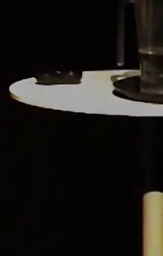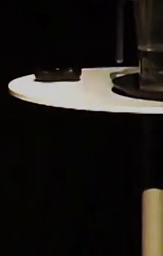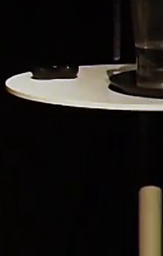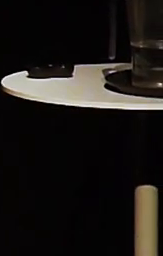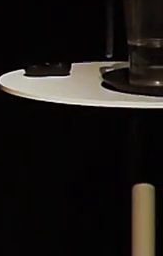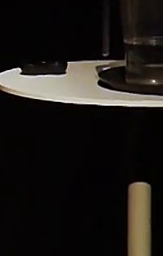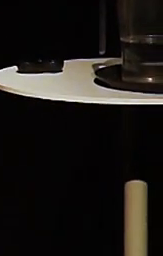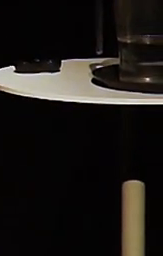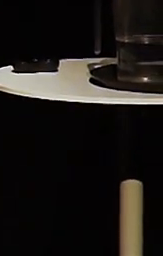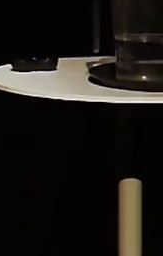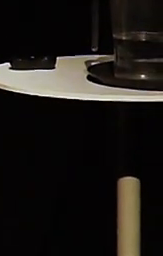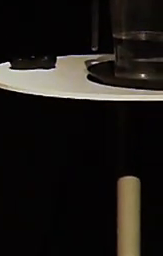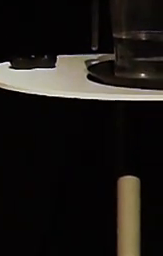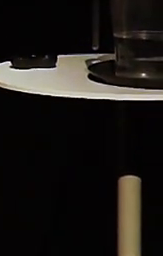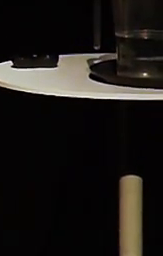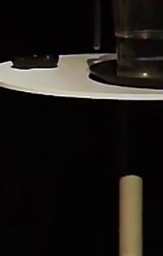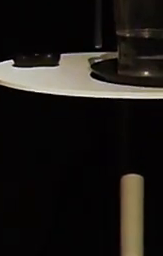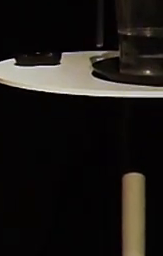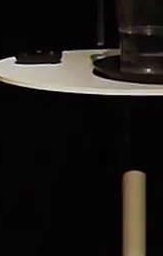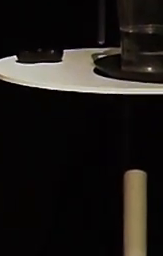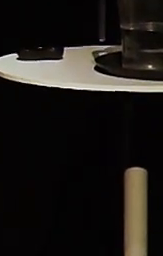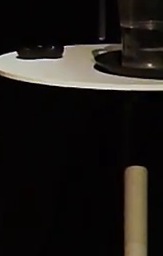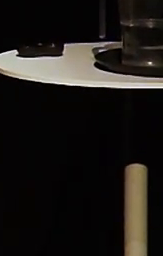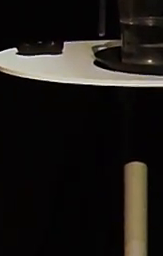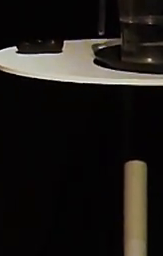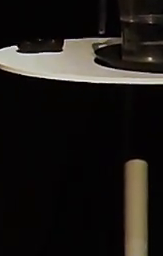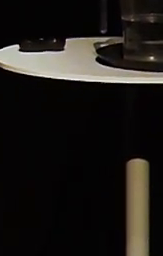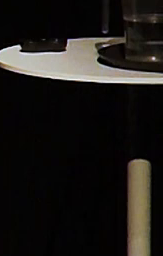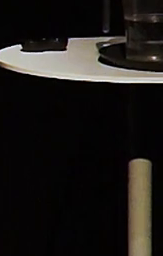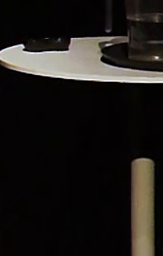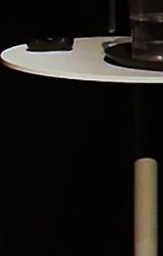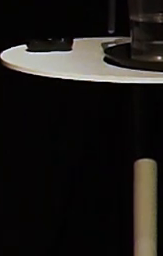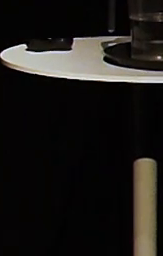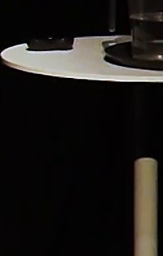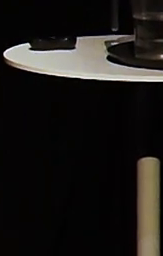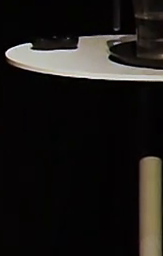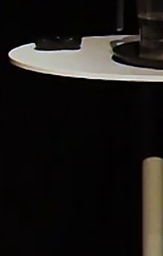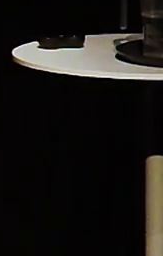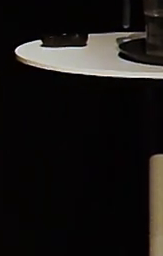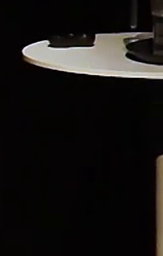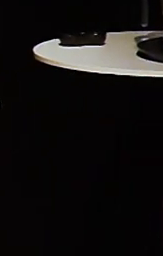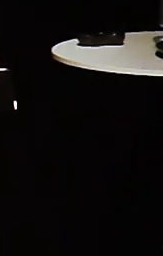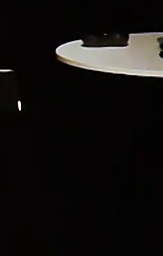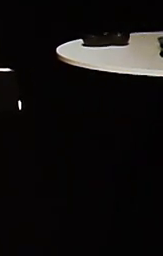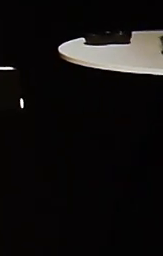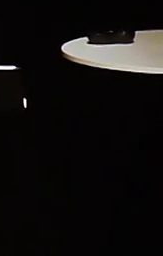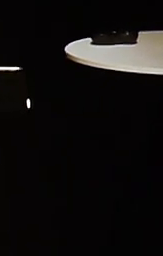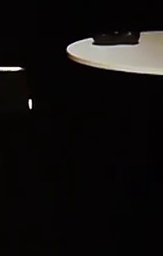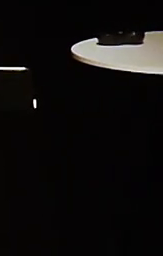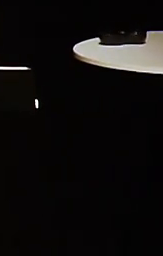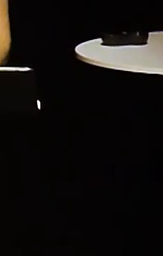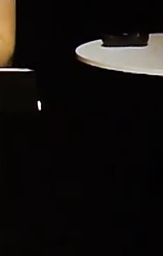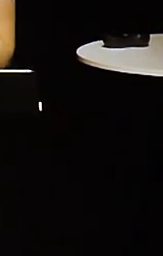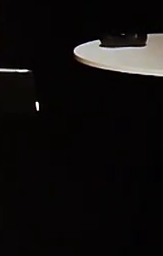The Centre of Hearing and Deafness is a research group at the forefront of research on brain imaging and tinnitus, and we are very honoured to have him with us this